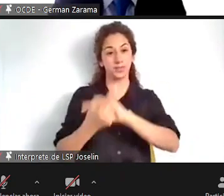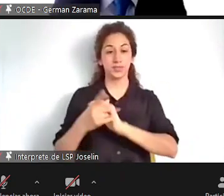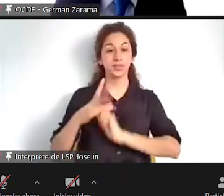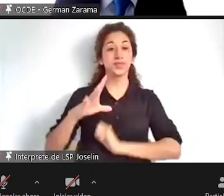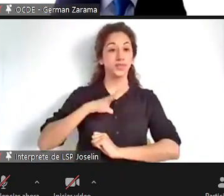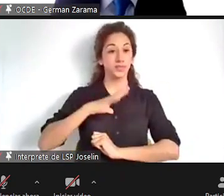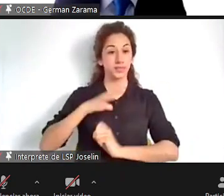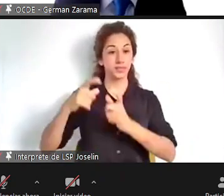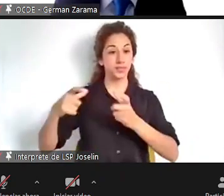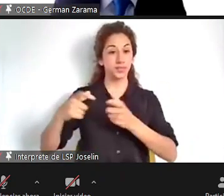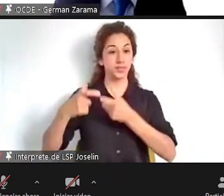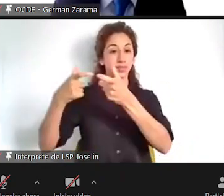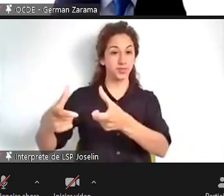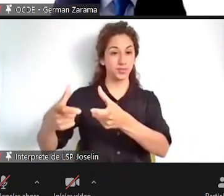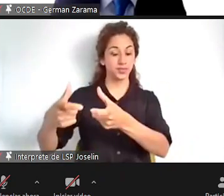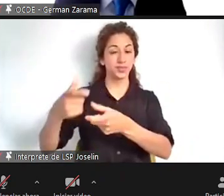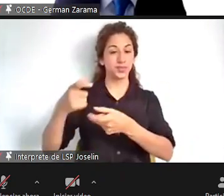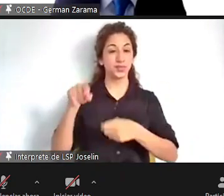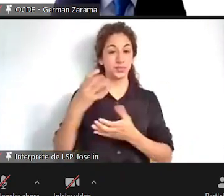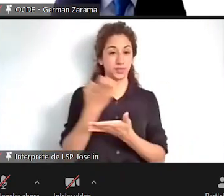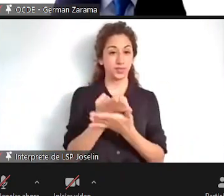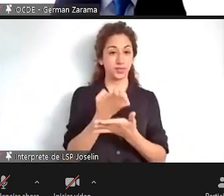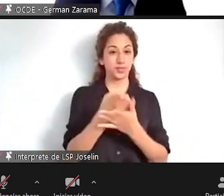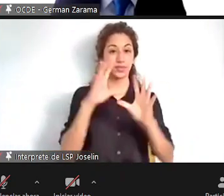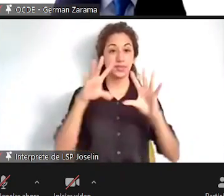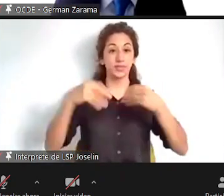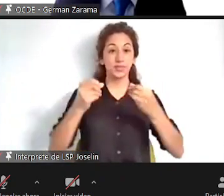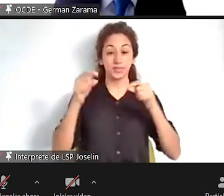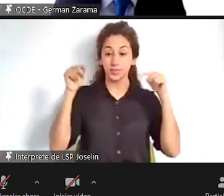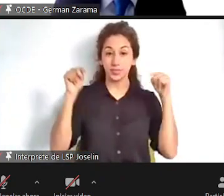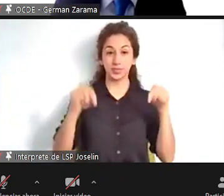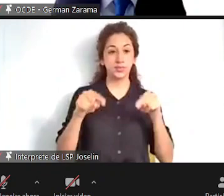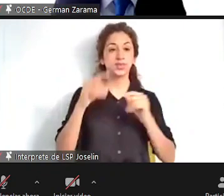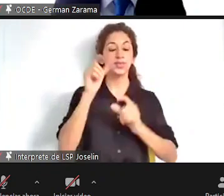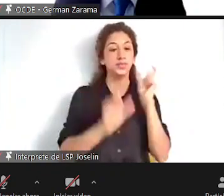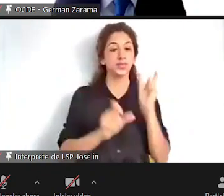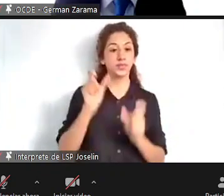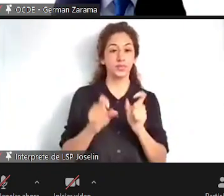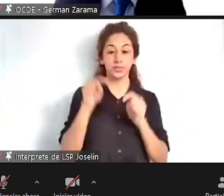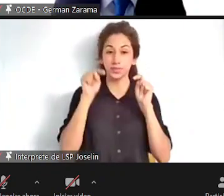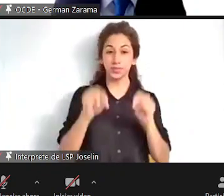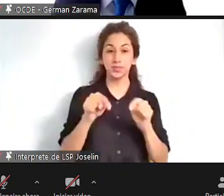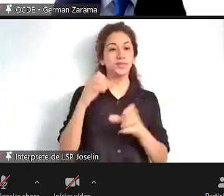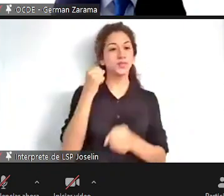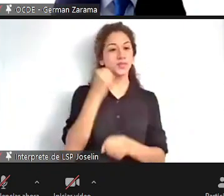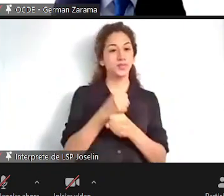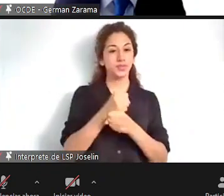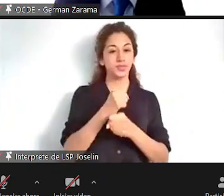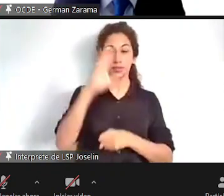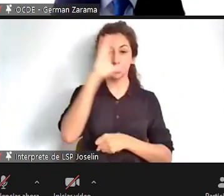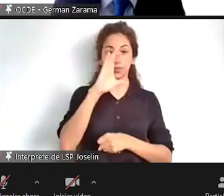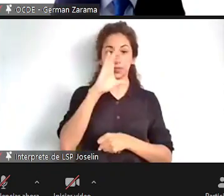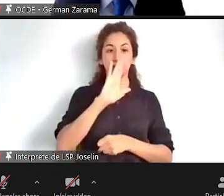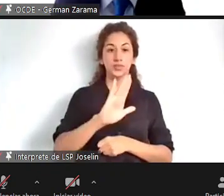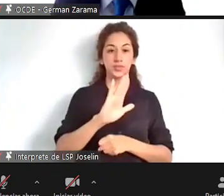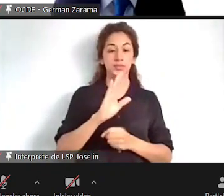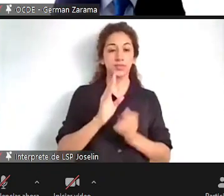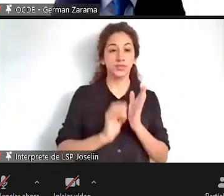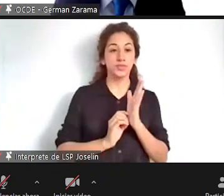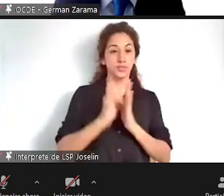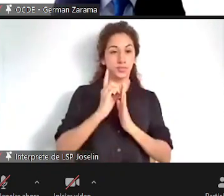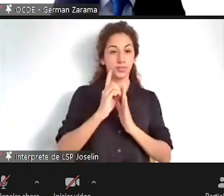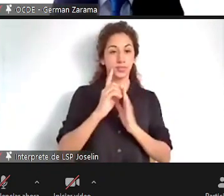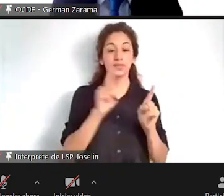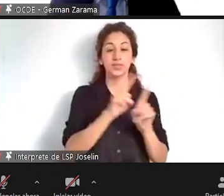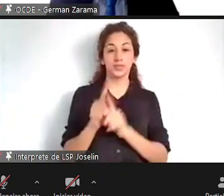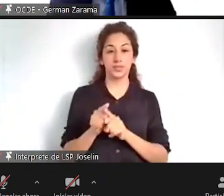the formality of the economy and it is there where the people are standing that is where the people develop their activities and look